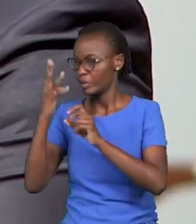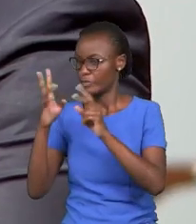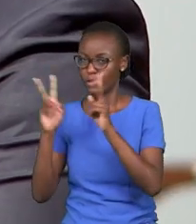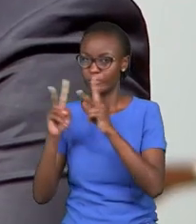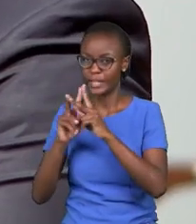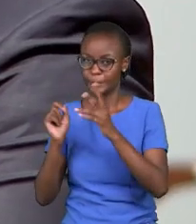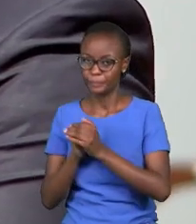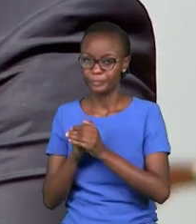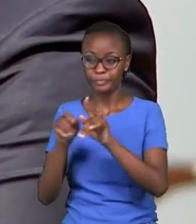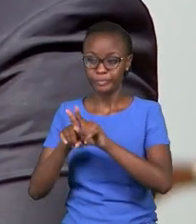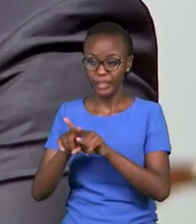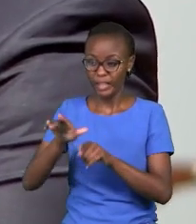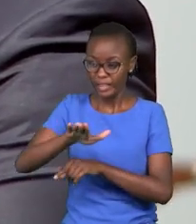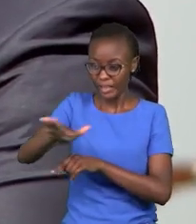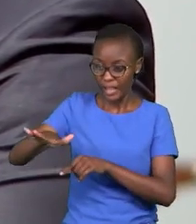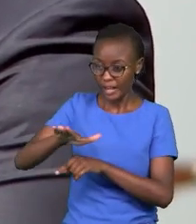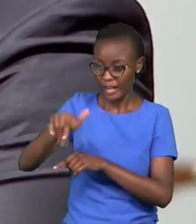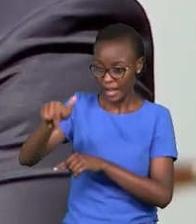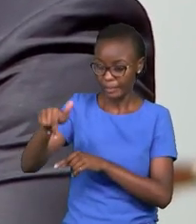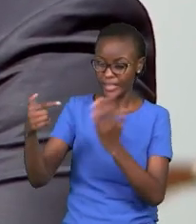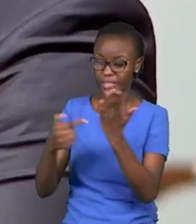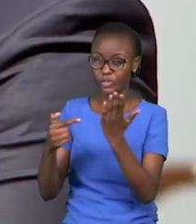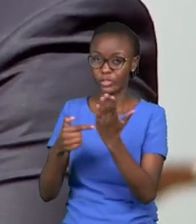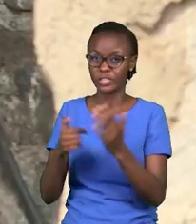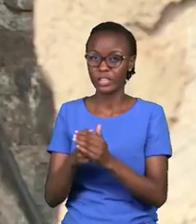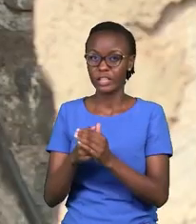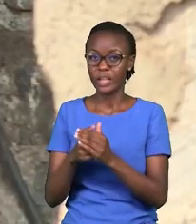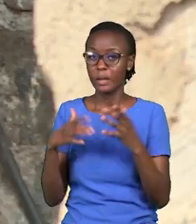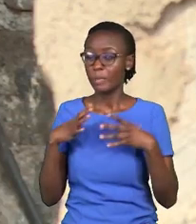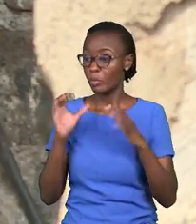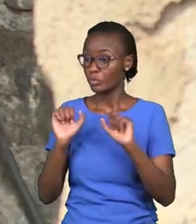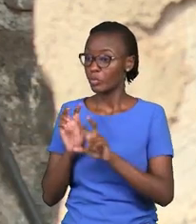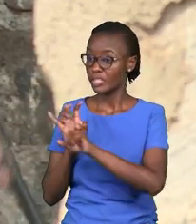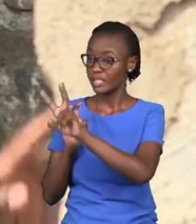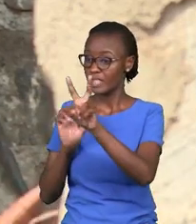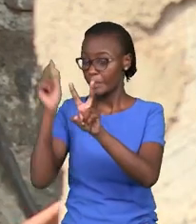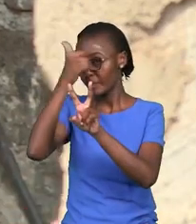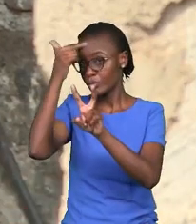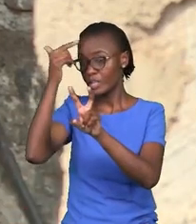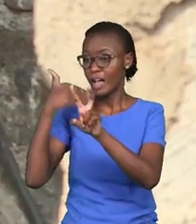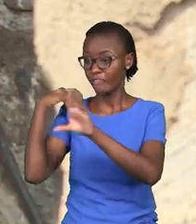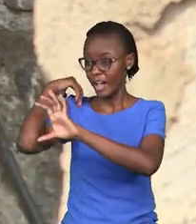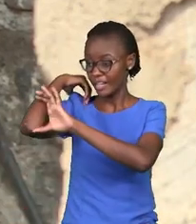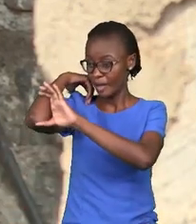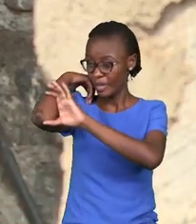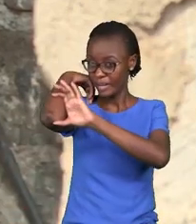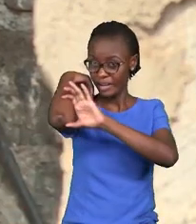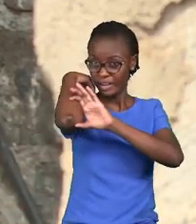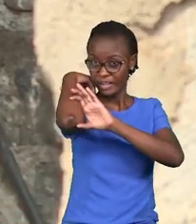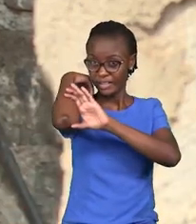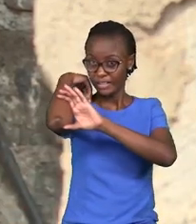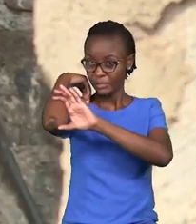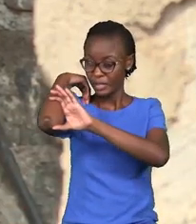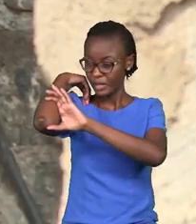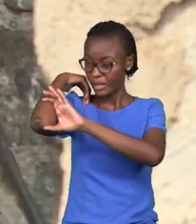like this site right now, technology. My client is able to see what's happening on site because he's actually positioned a camera somewhere, which is just monitoring the whole